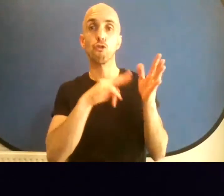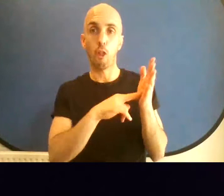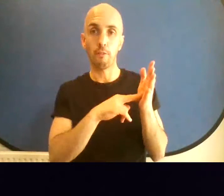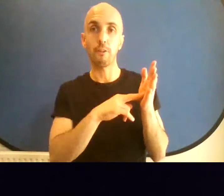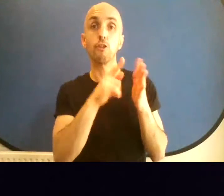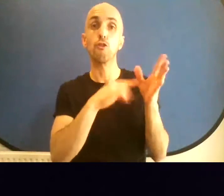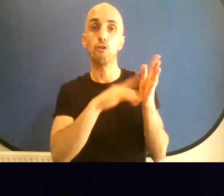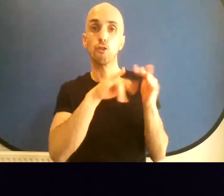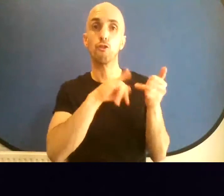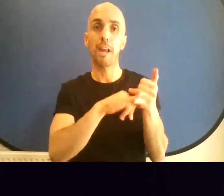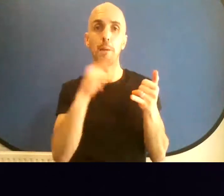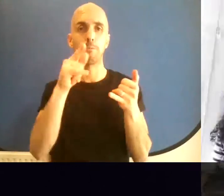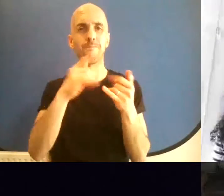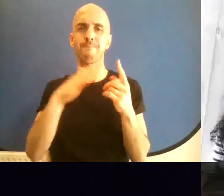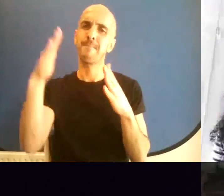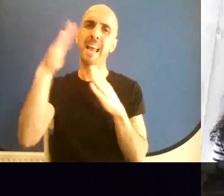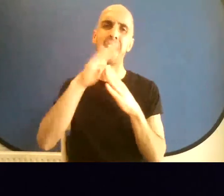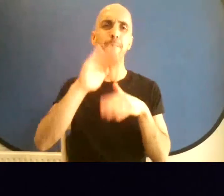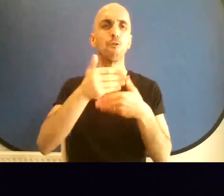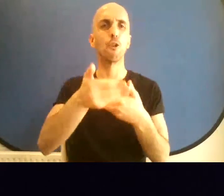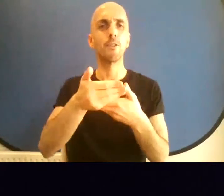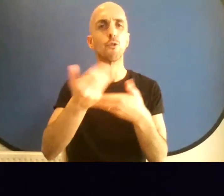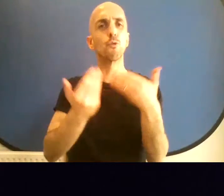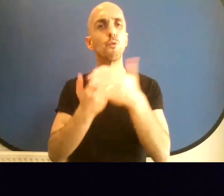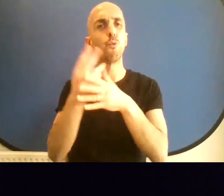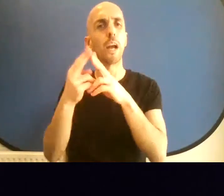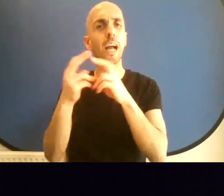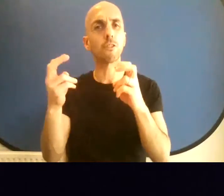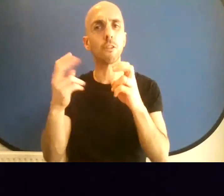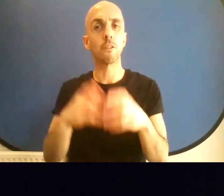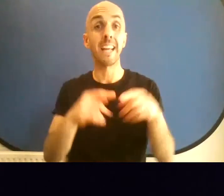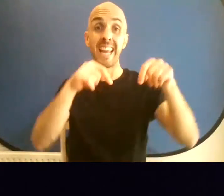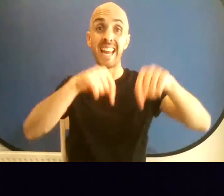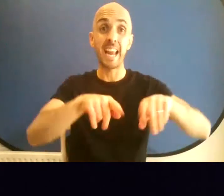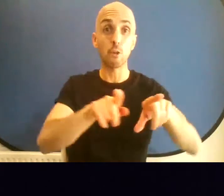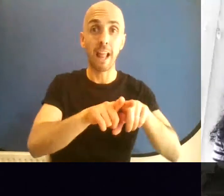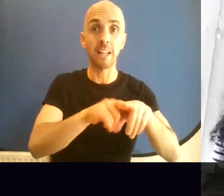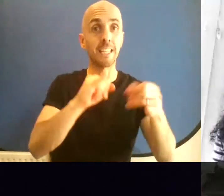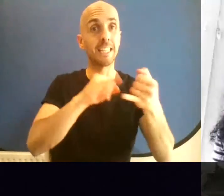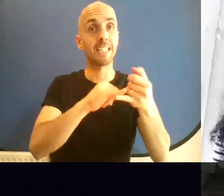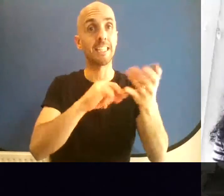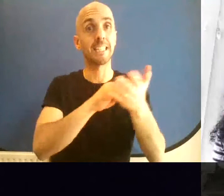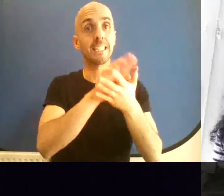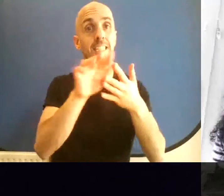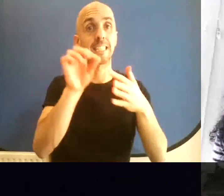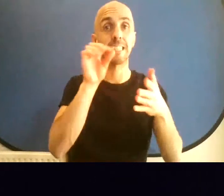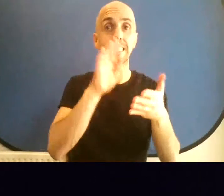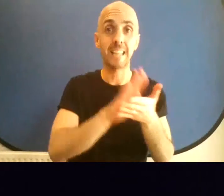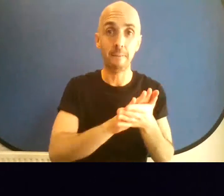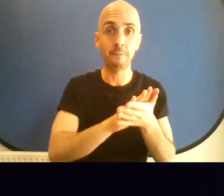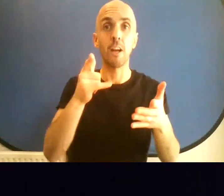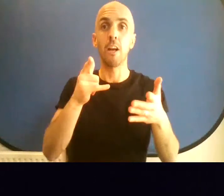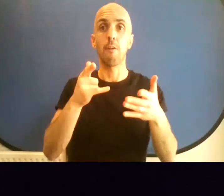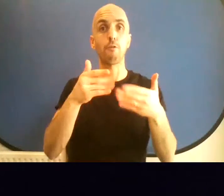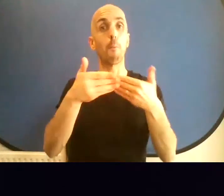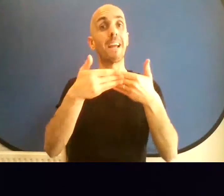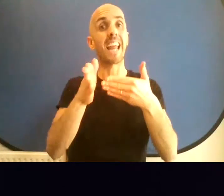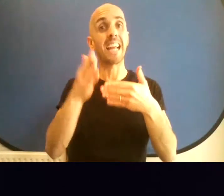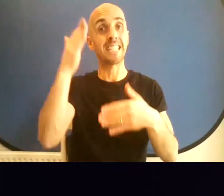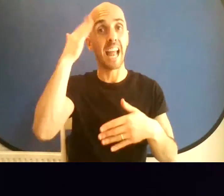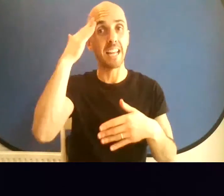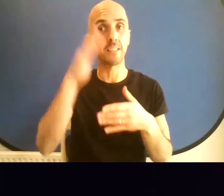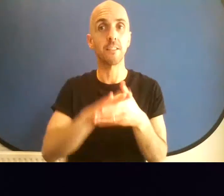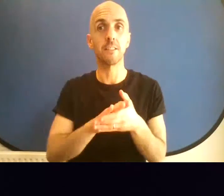in Newcastle. We're also joined by Steph Downey from Gateshead, Margaret Carney